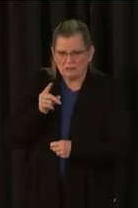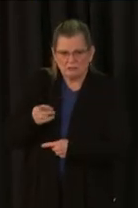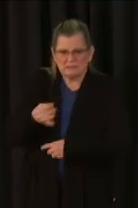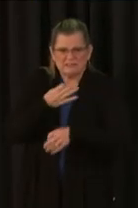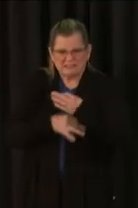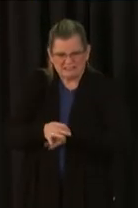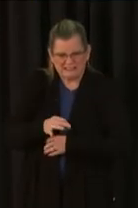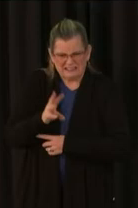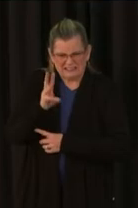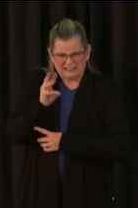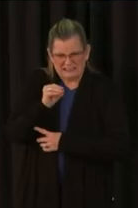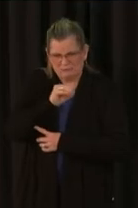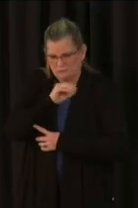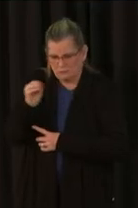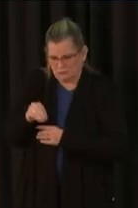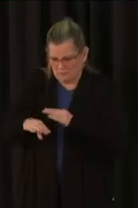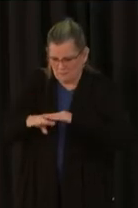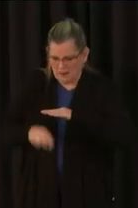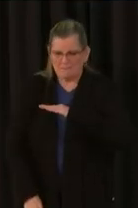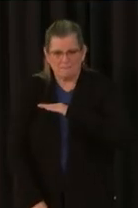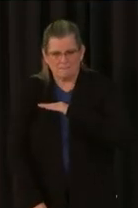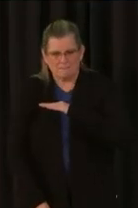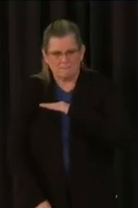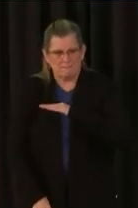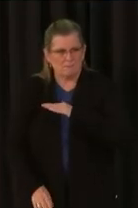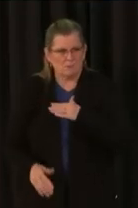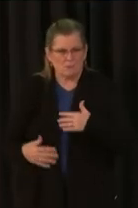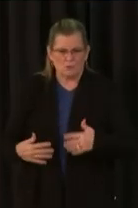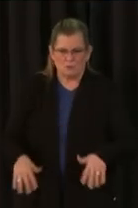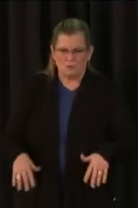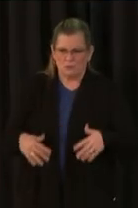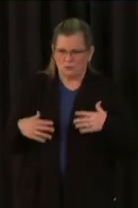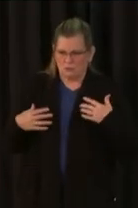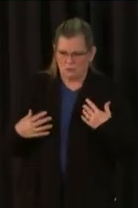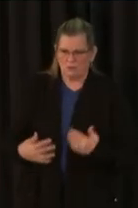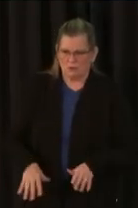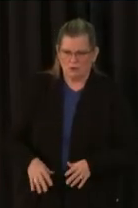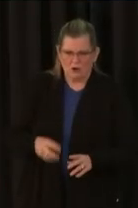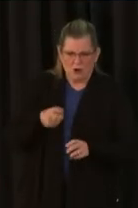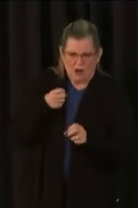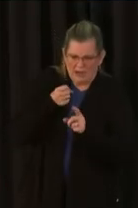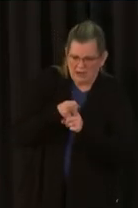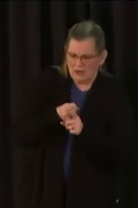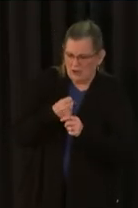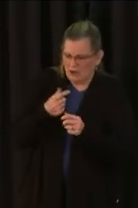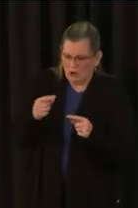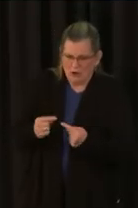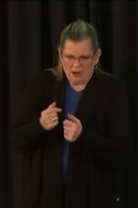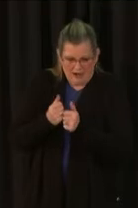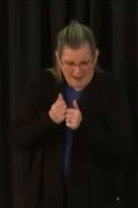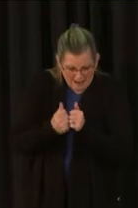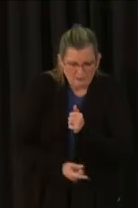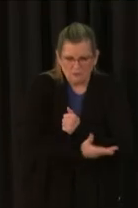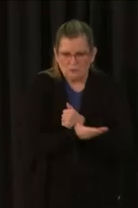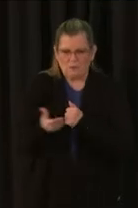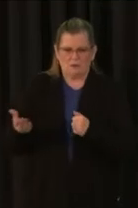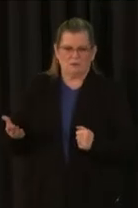as here locally, and certainly for me as a business owner here. It included workforce